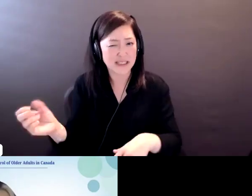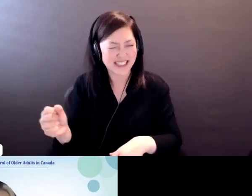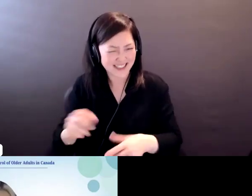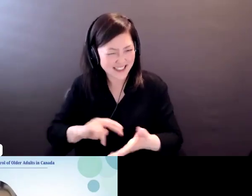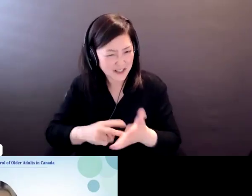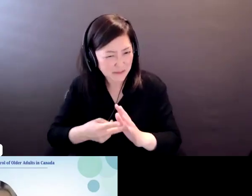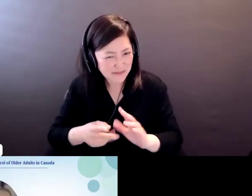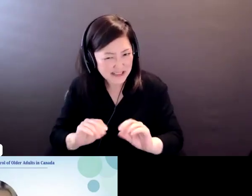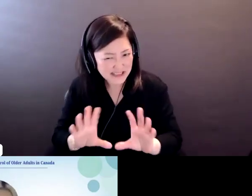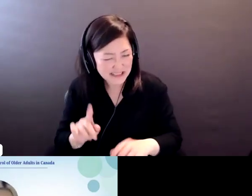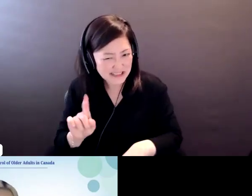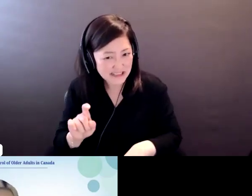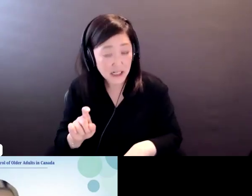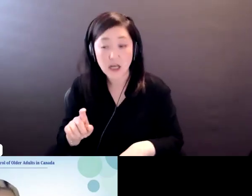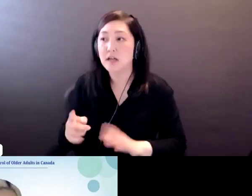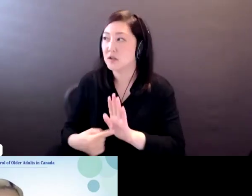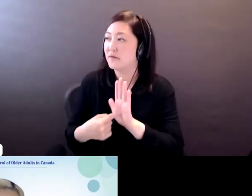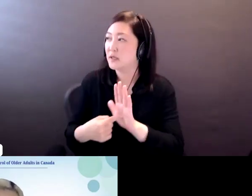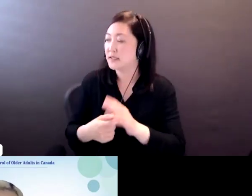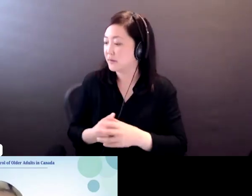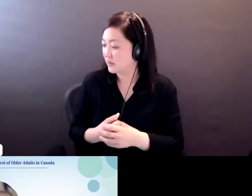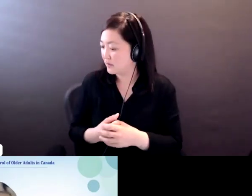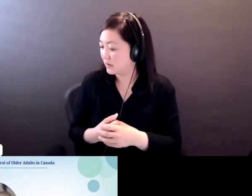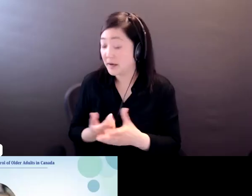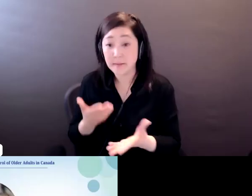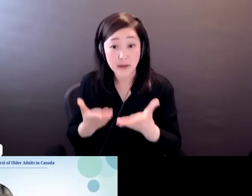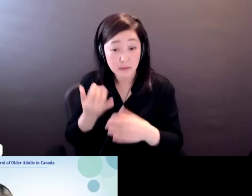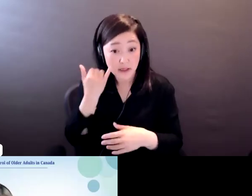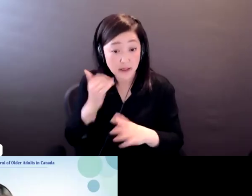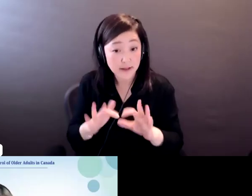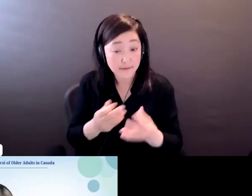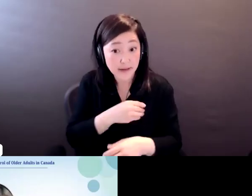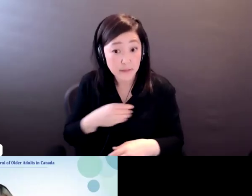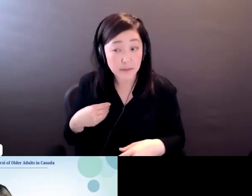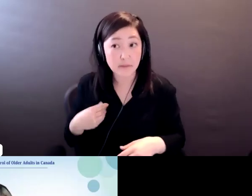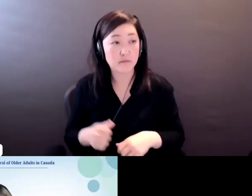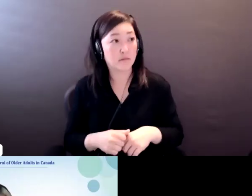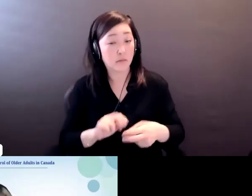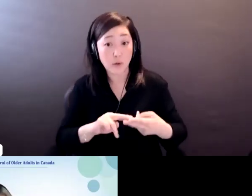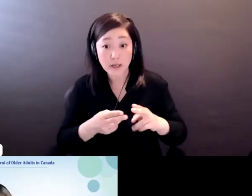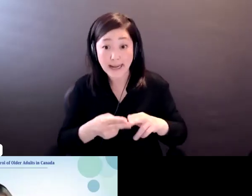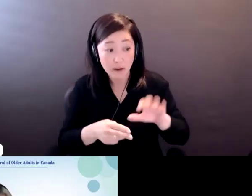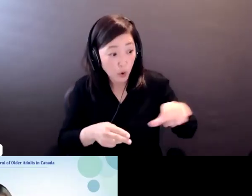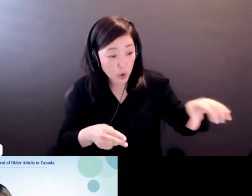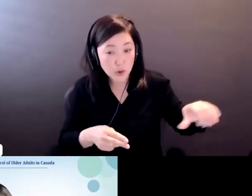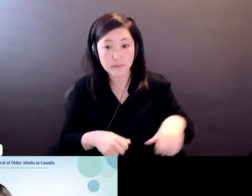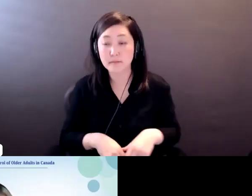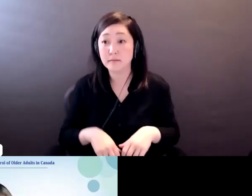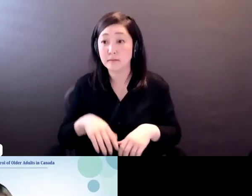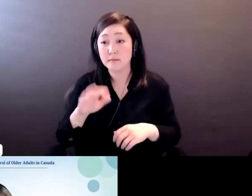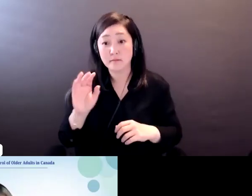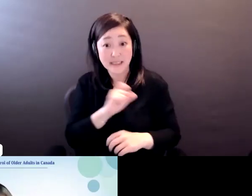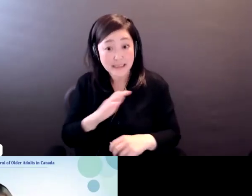if other individuals, maybe family members, neighbors, employers, people